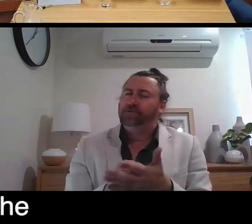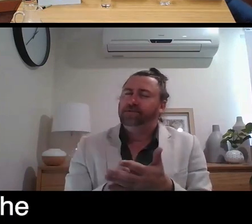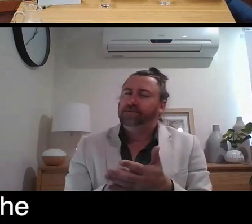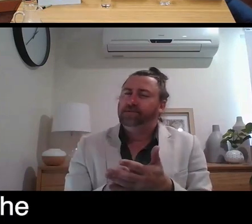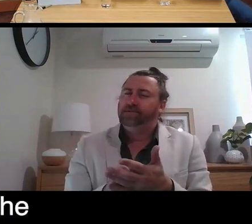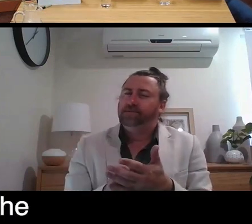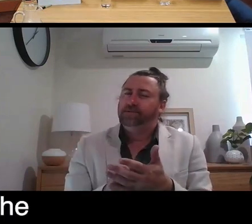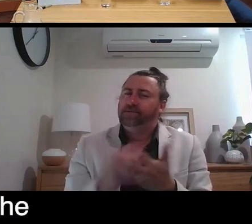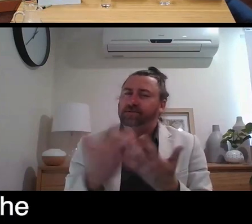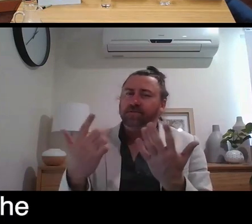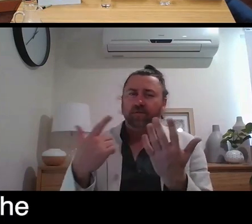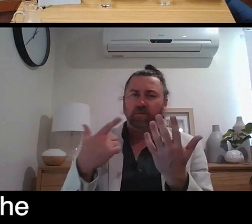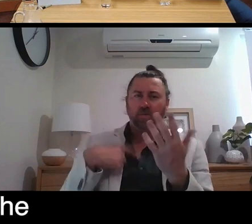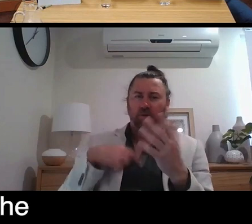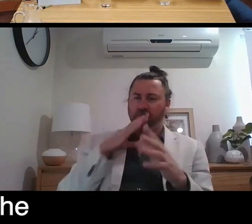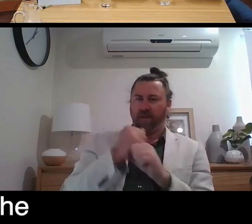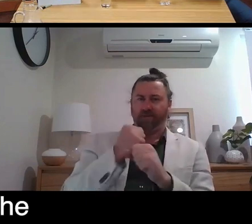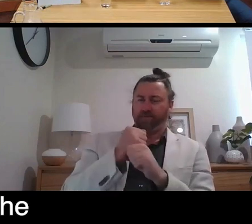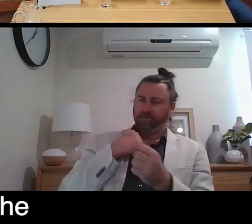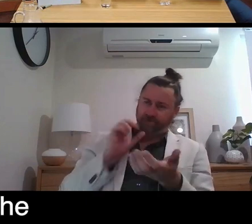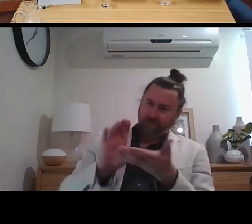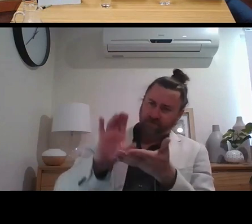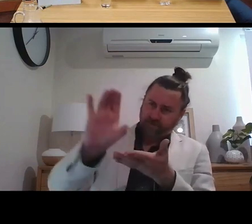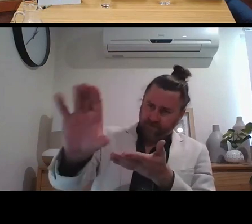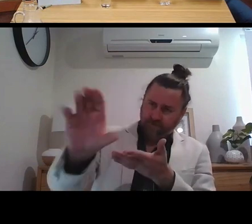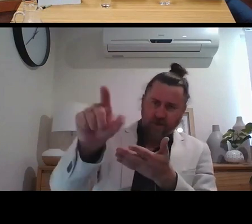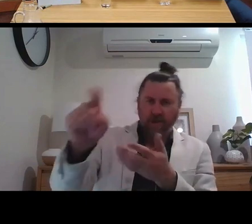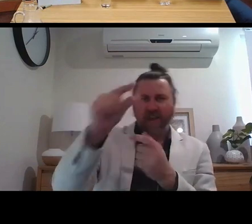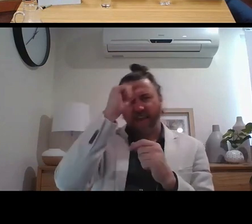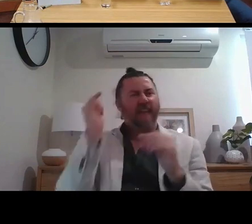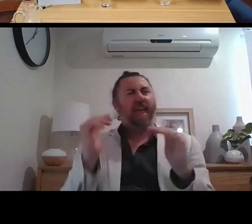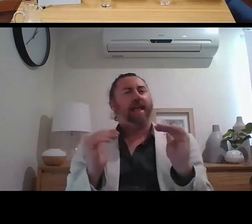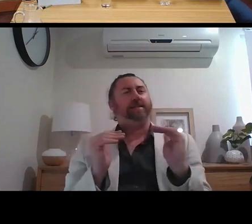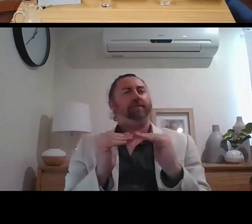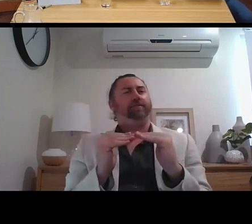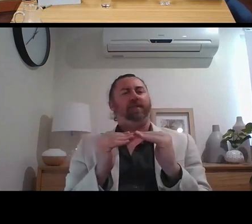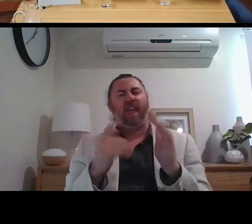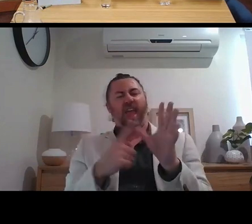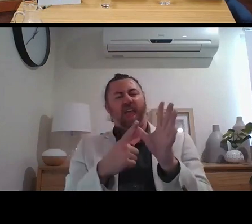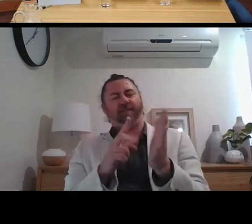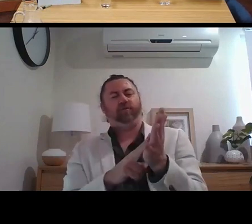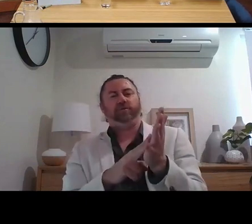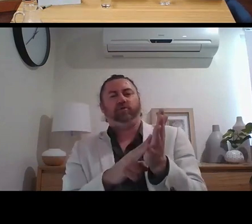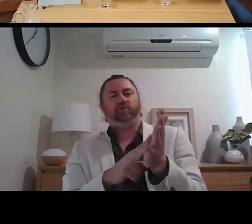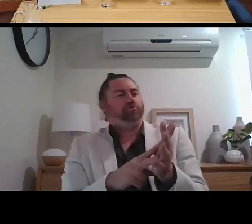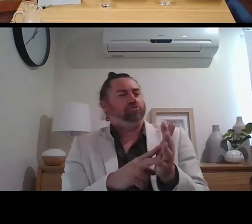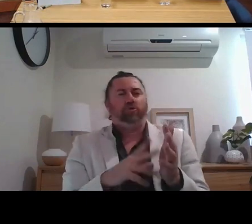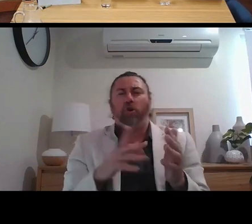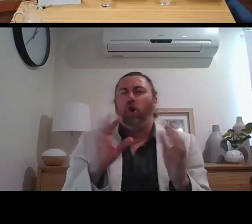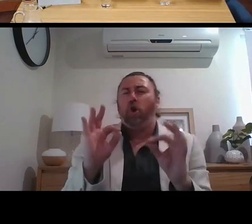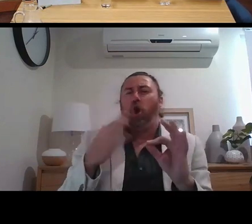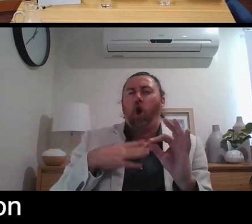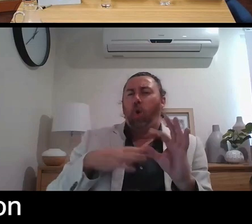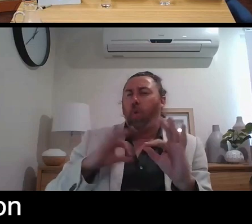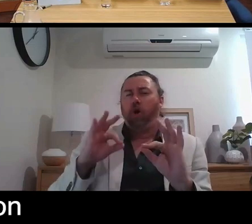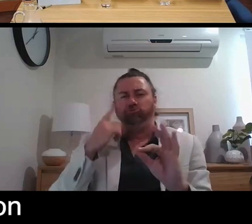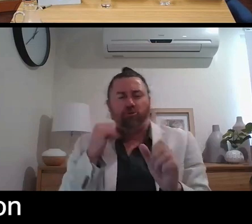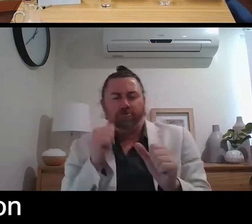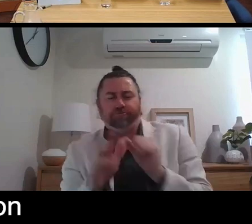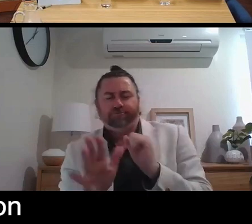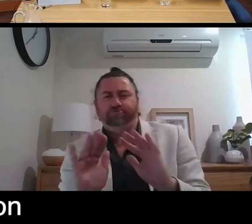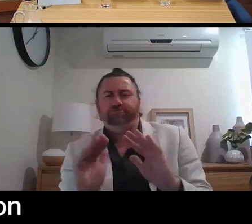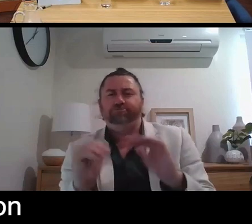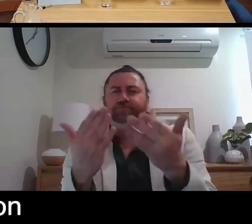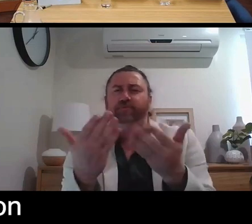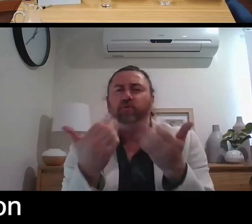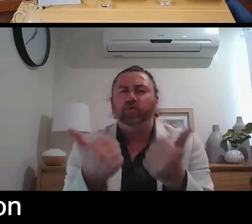questions around why government's funding to get to the 5 stars and allowing facilities only to deliver 3 or 4. So